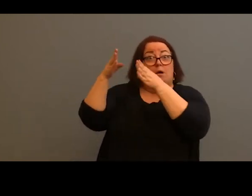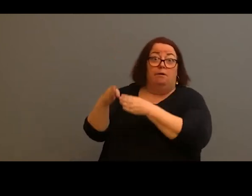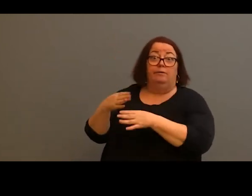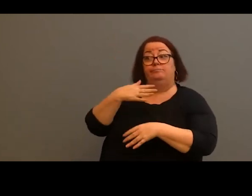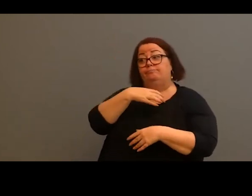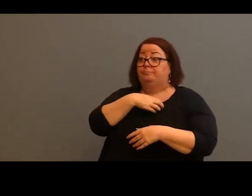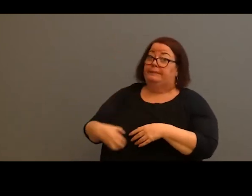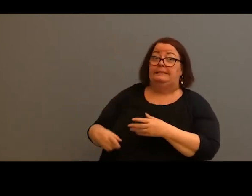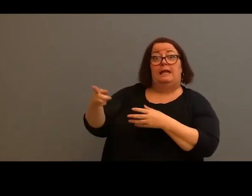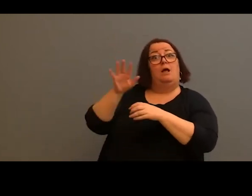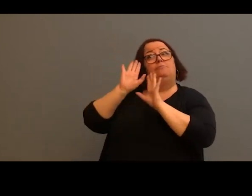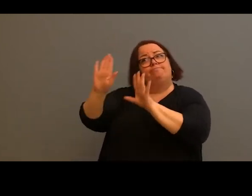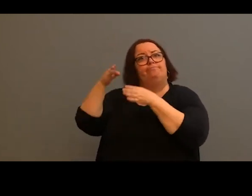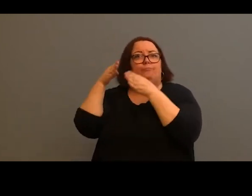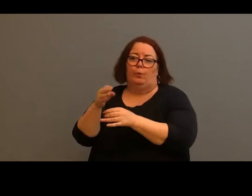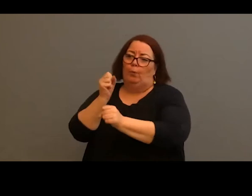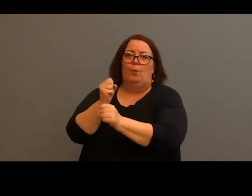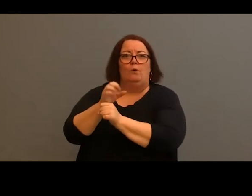continuous progress for a more equal society.